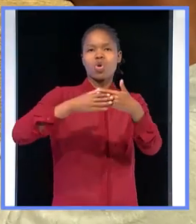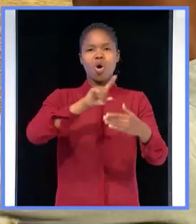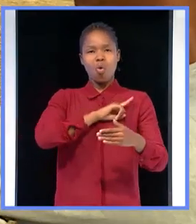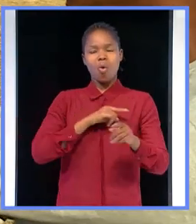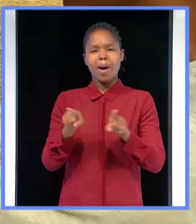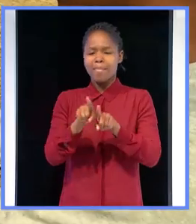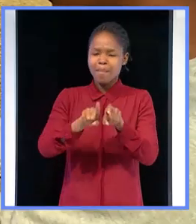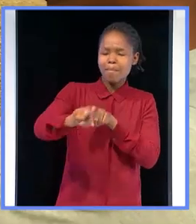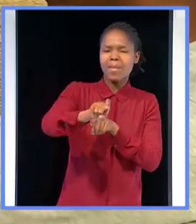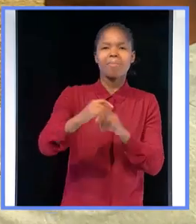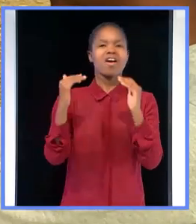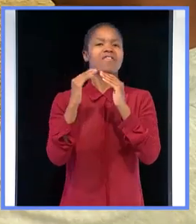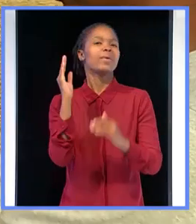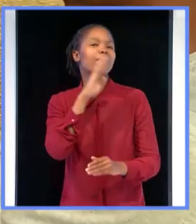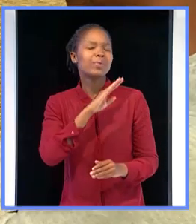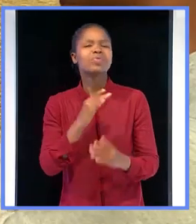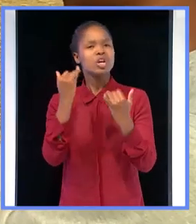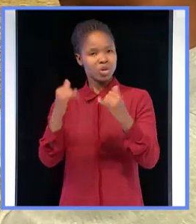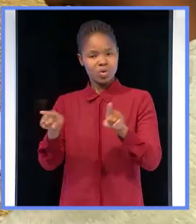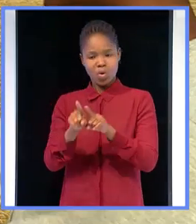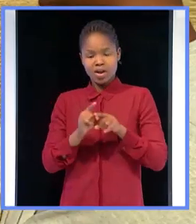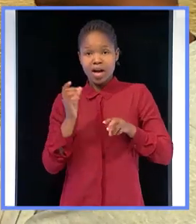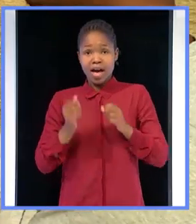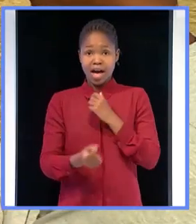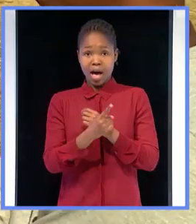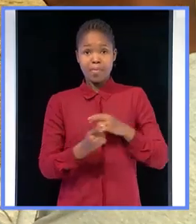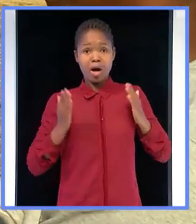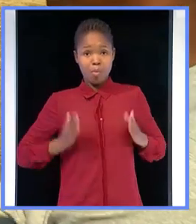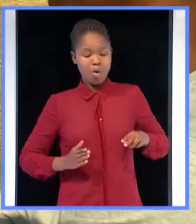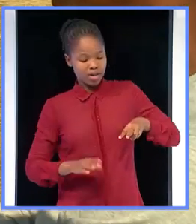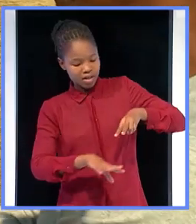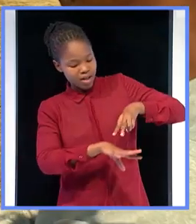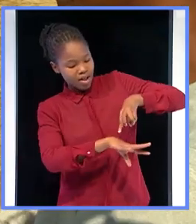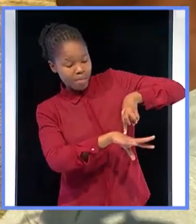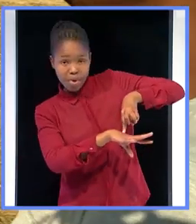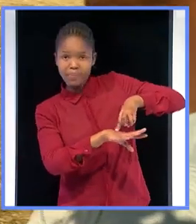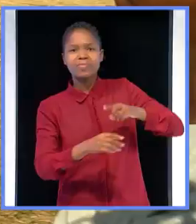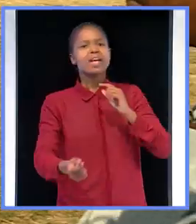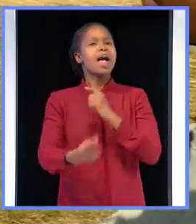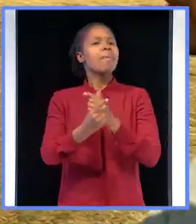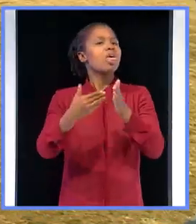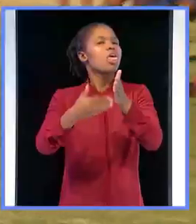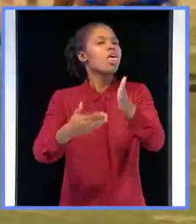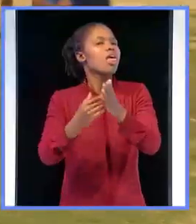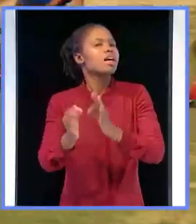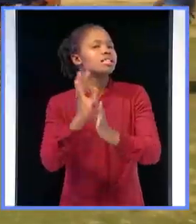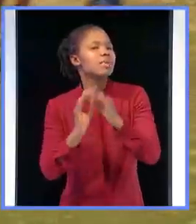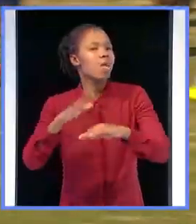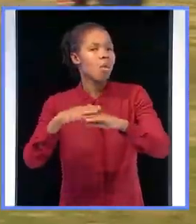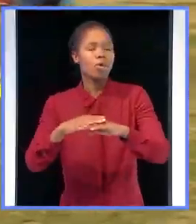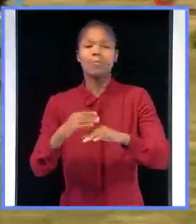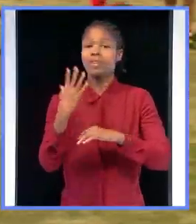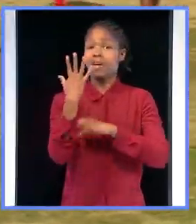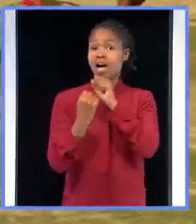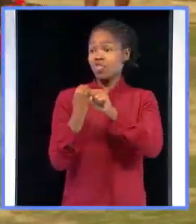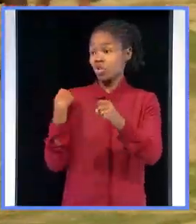advantage. What are the issues that you are facing now as a leg amputee in rugby? You see, I was playing in Leipzig Union. For 5 years,